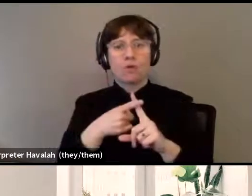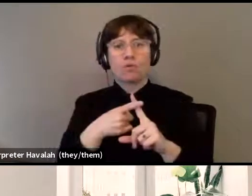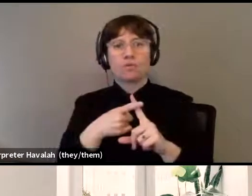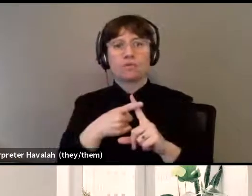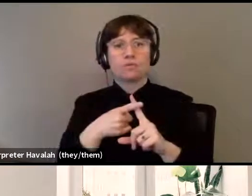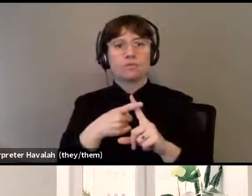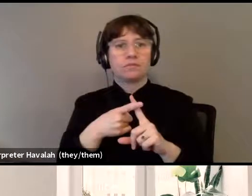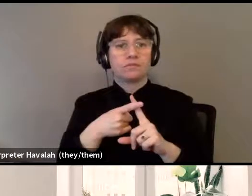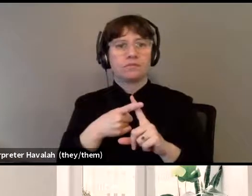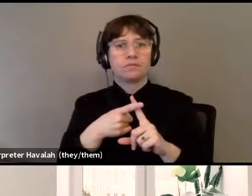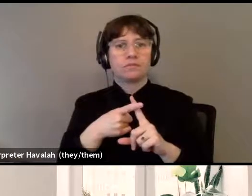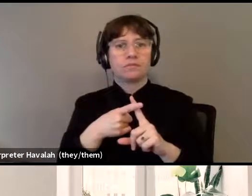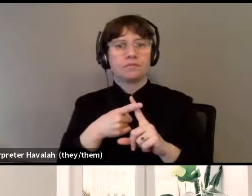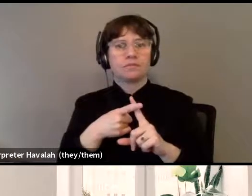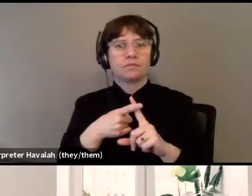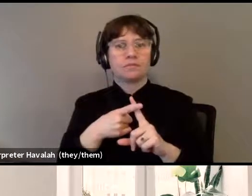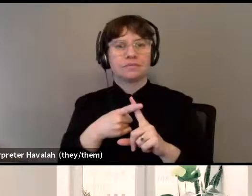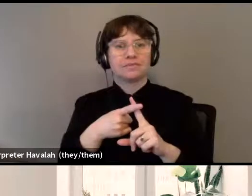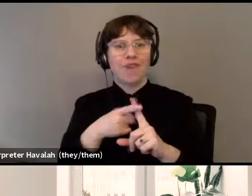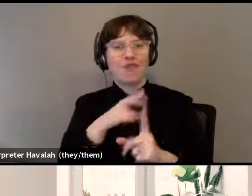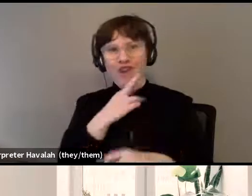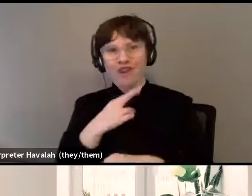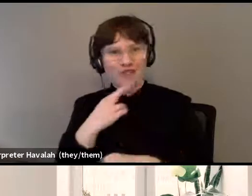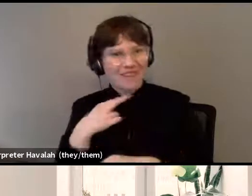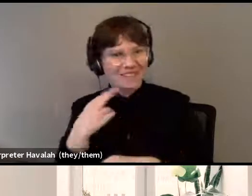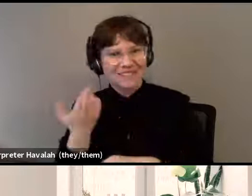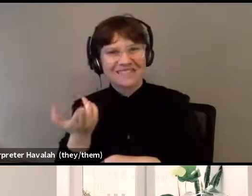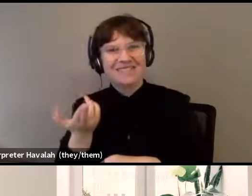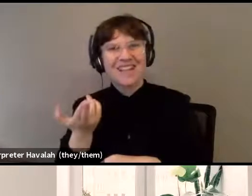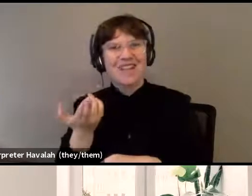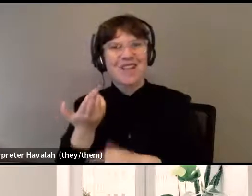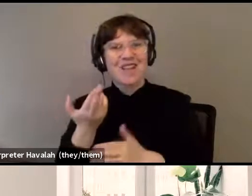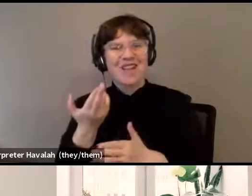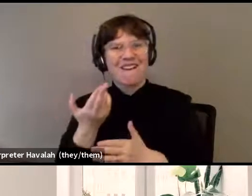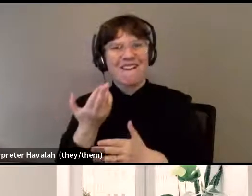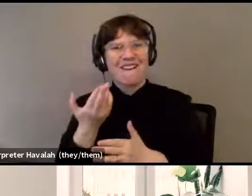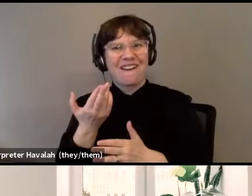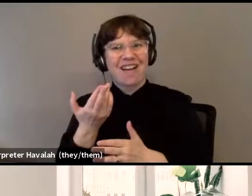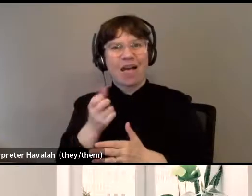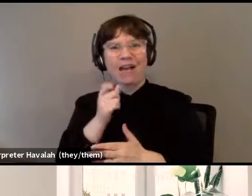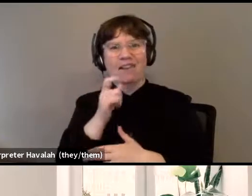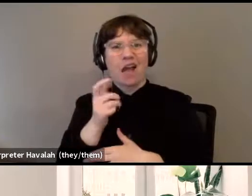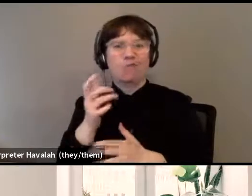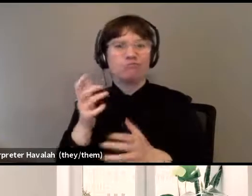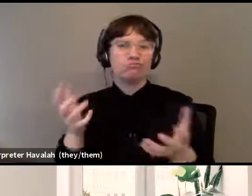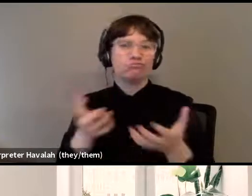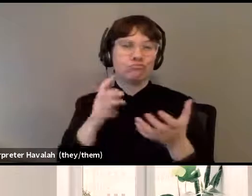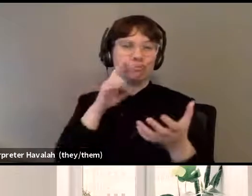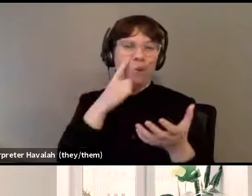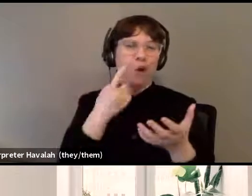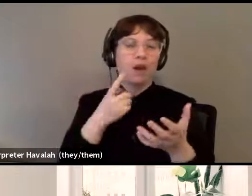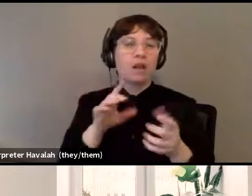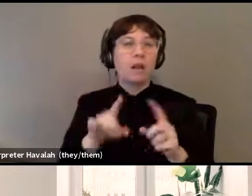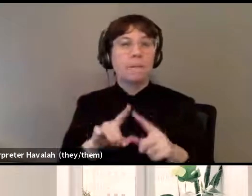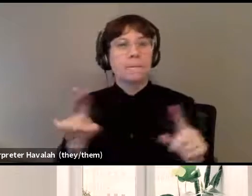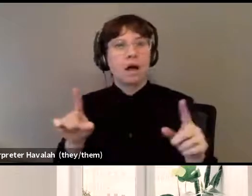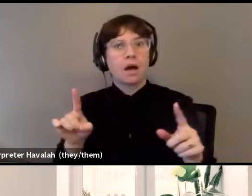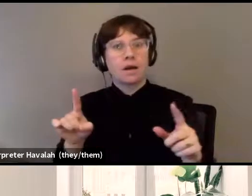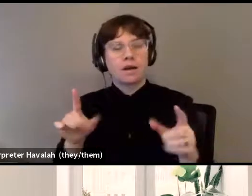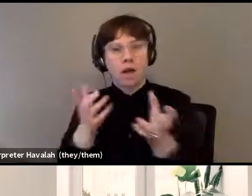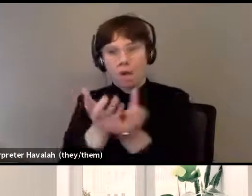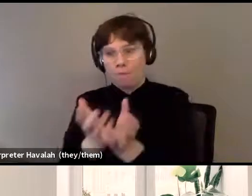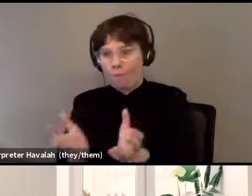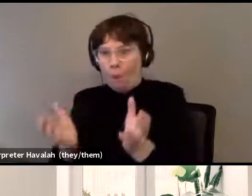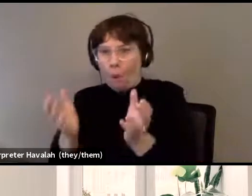those quick service restaurants where you can get like not a bland salad, but like this really amazing bowl. Like